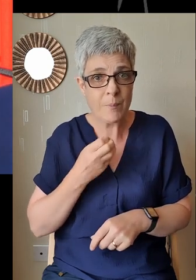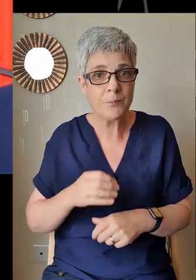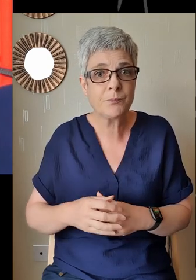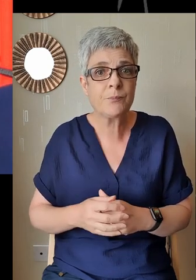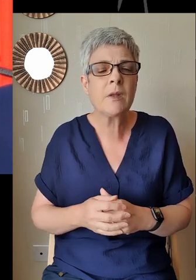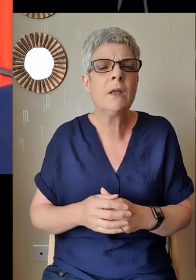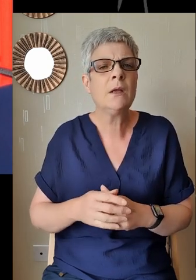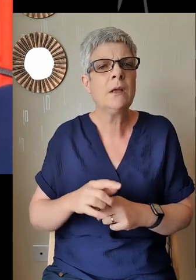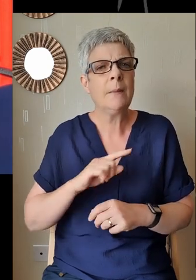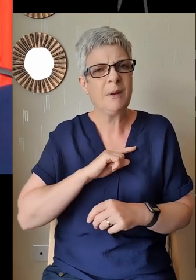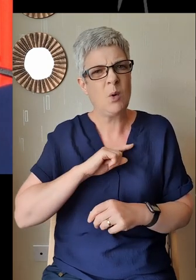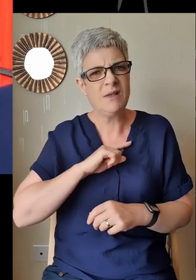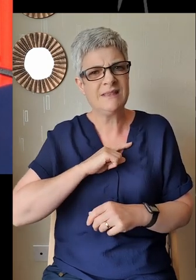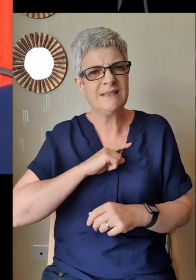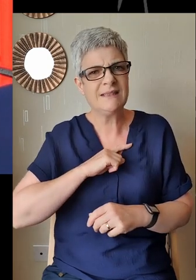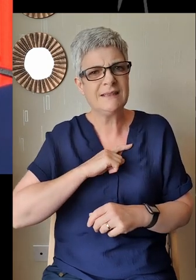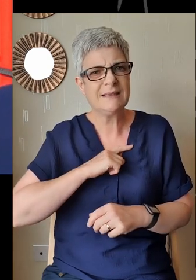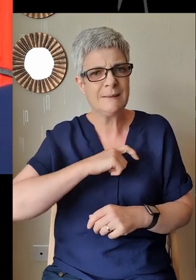You see, the folks that we know,